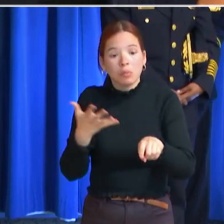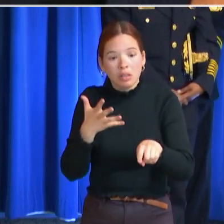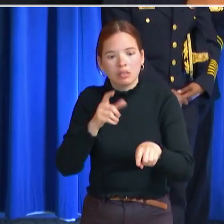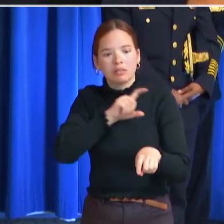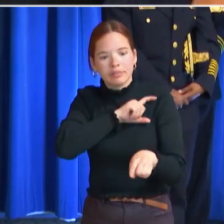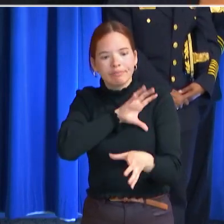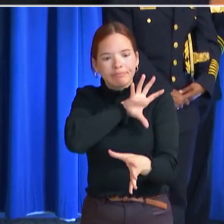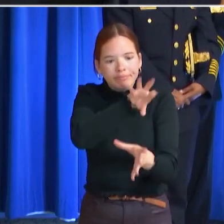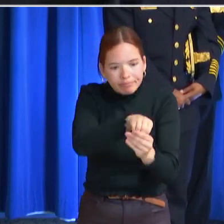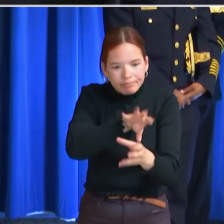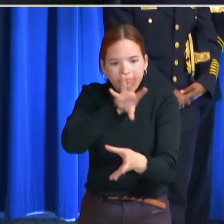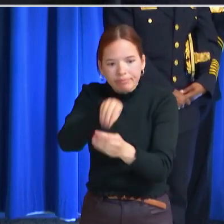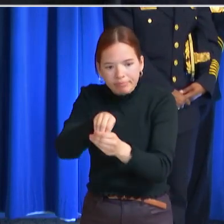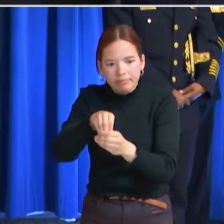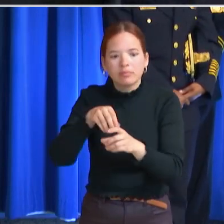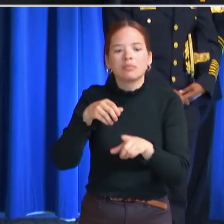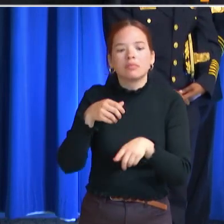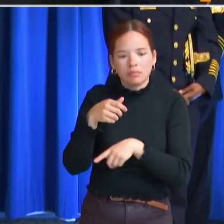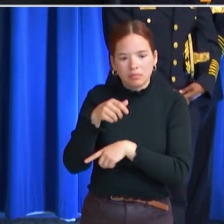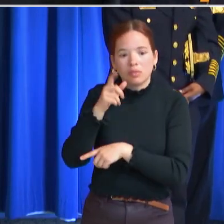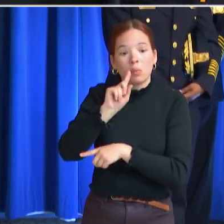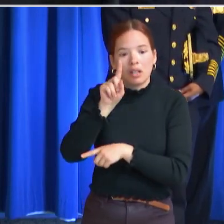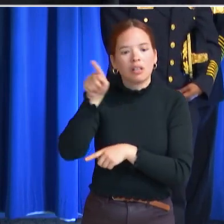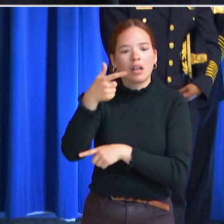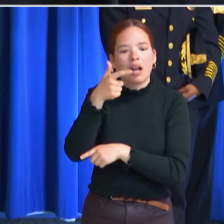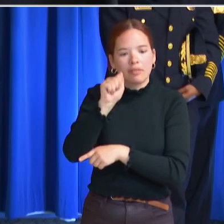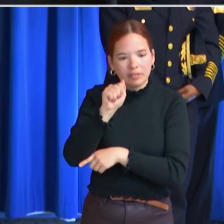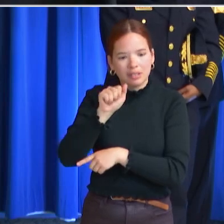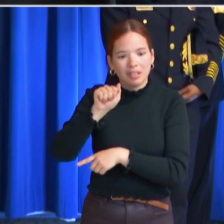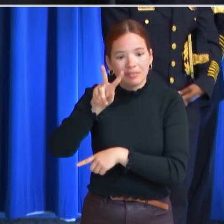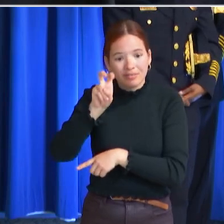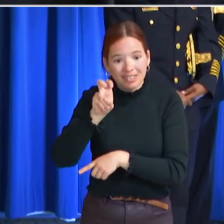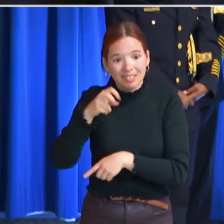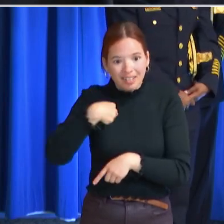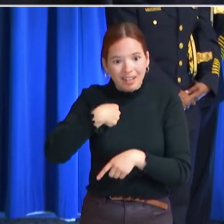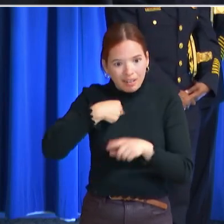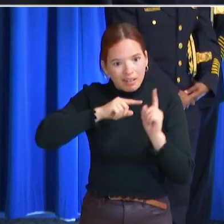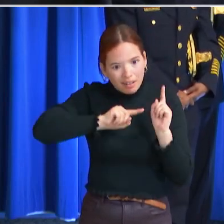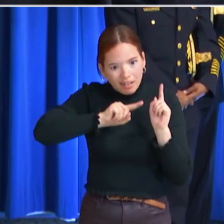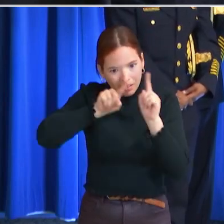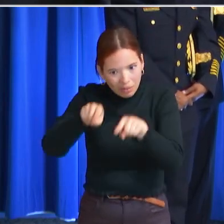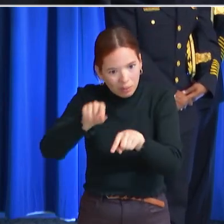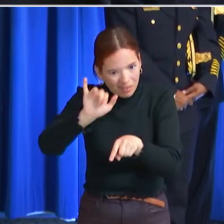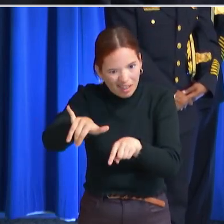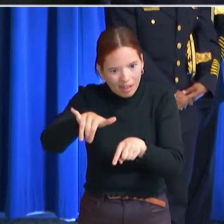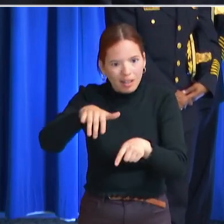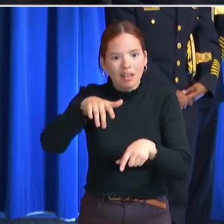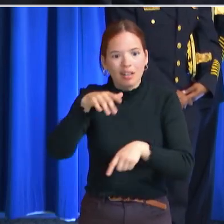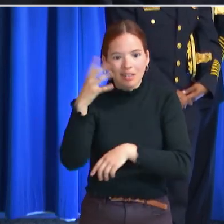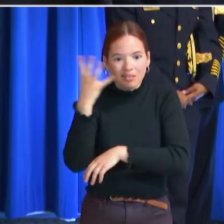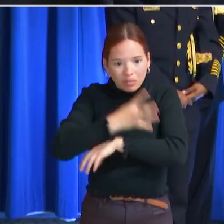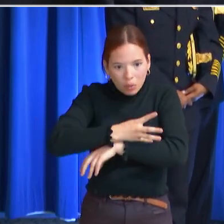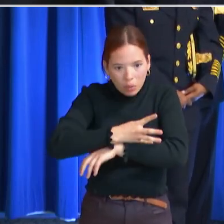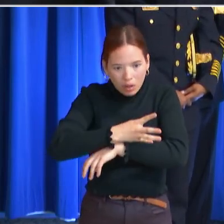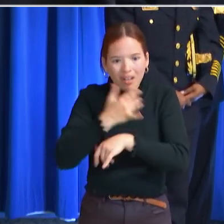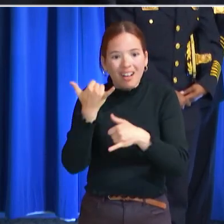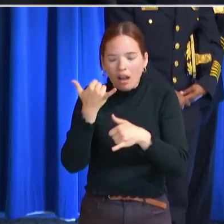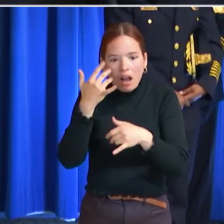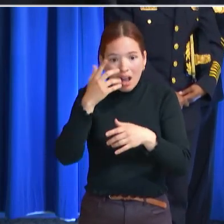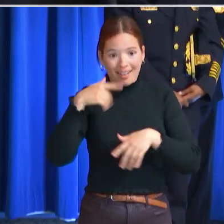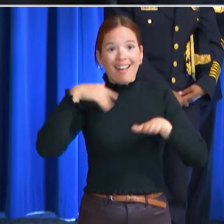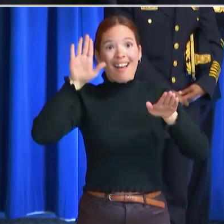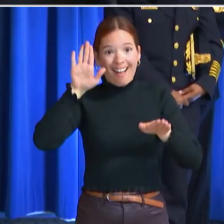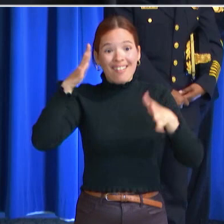Georgia Avenue on my way to my swearing in. And then 4 days later, we had an insurrection. And then right after that, we had to plan for